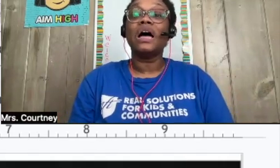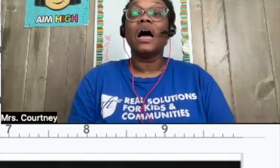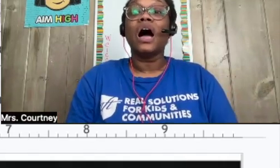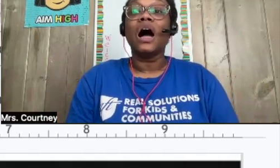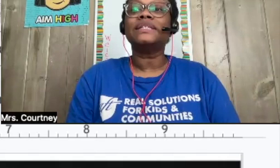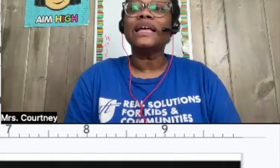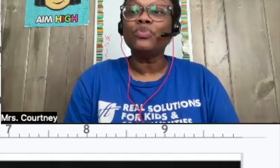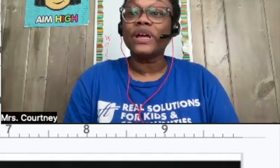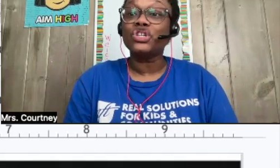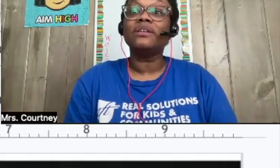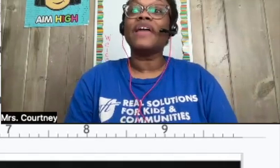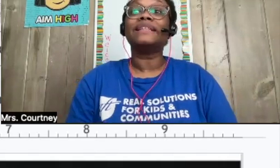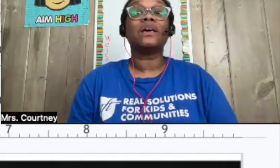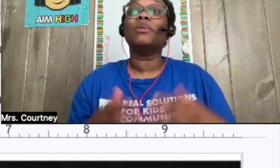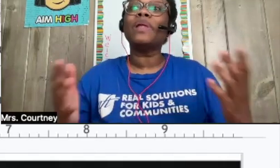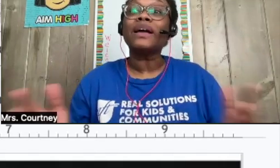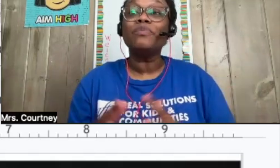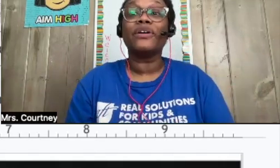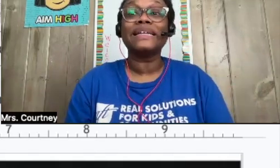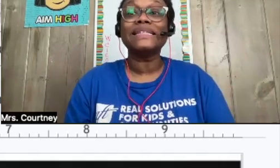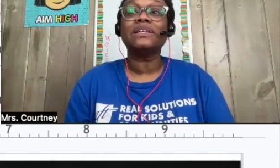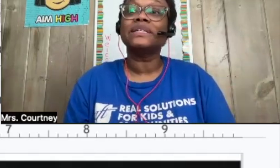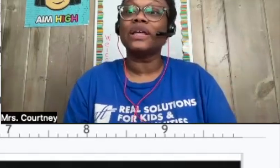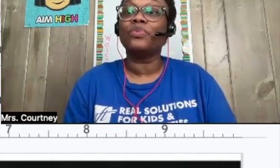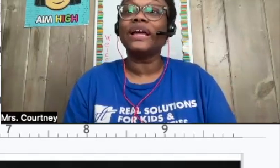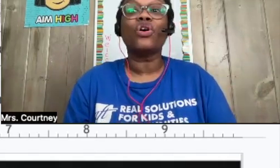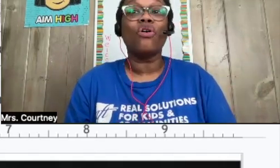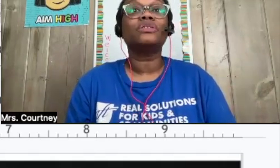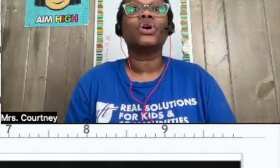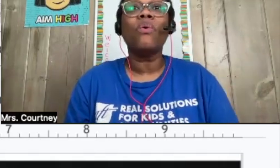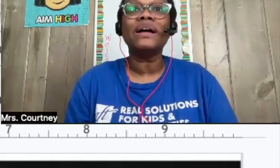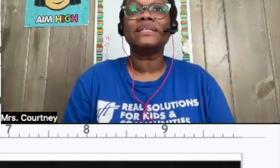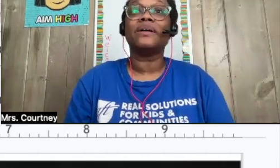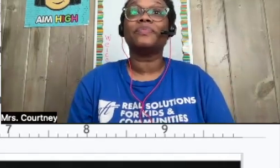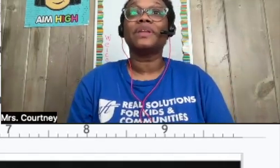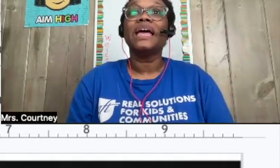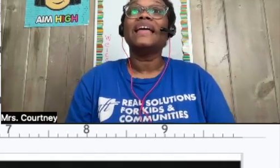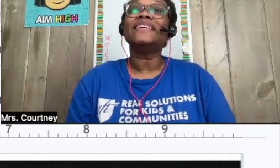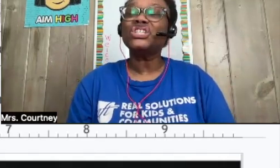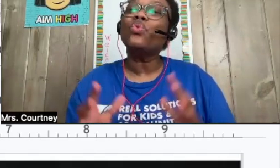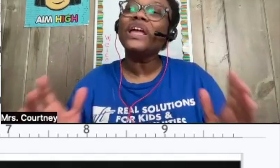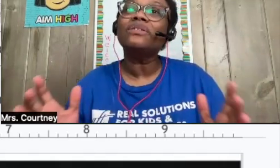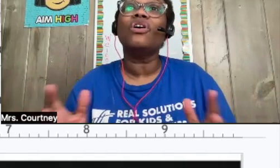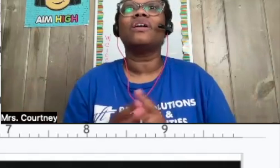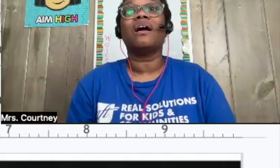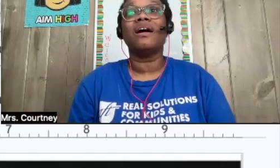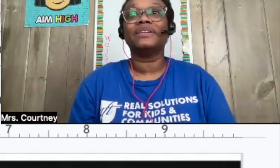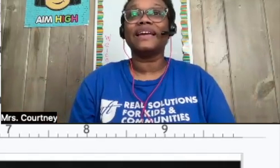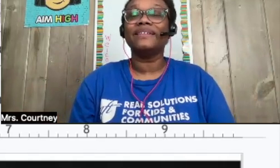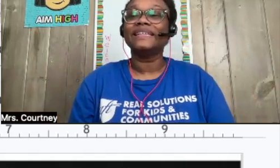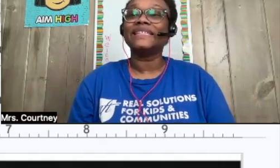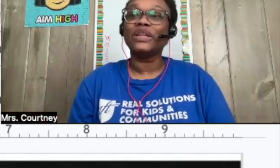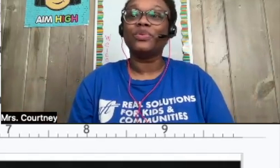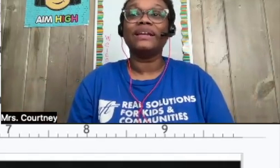have a celebration that some Black Americans celebrate called Kwanzaa. This is a week-long